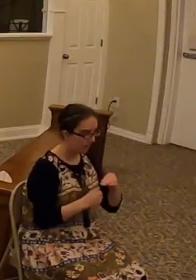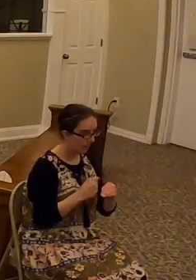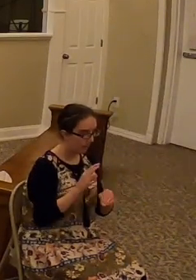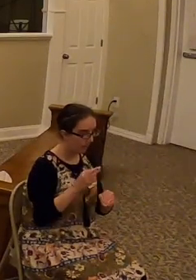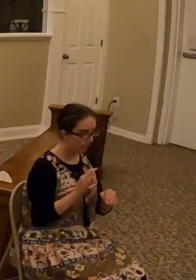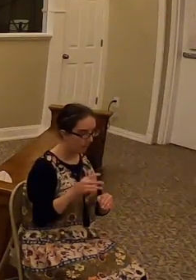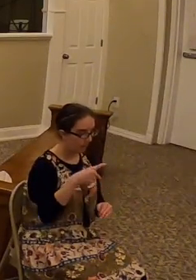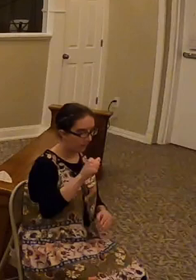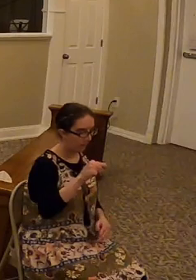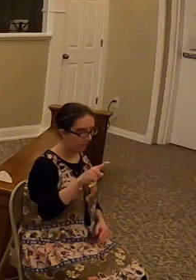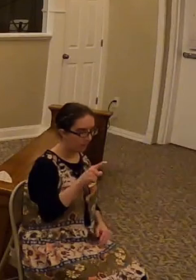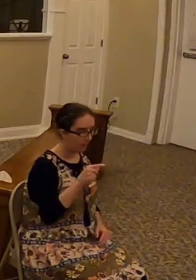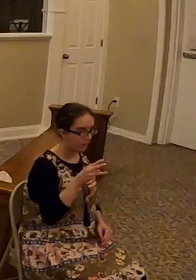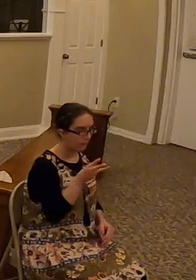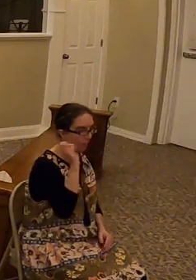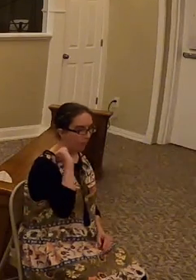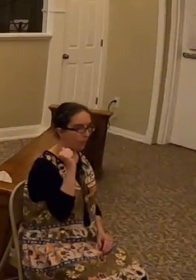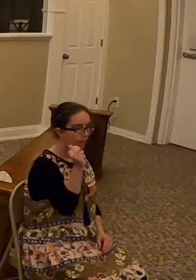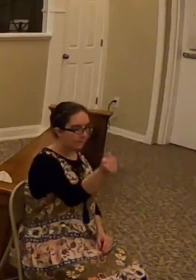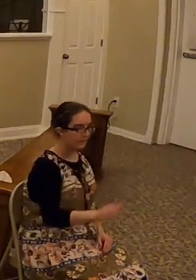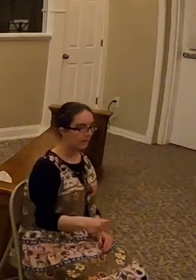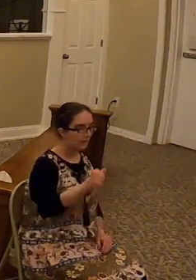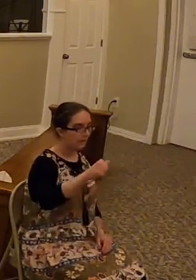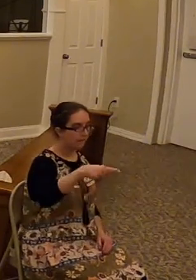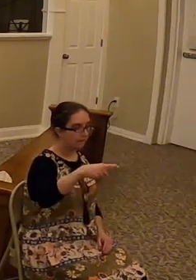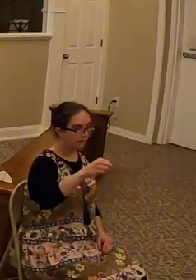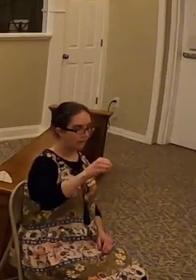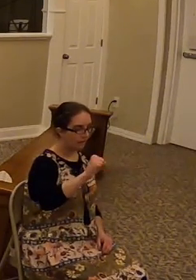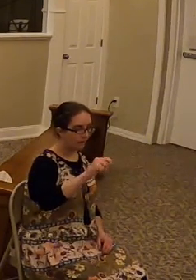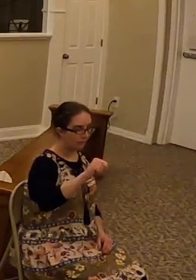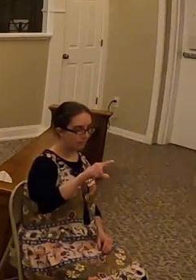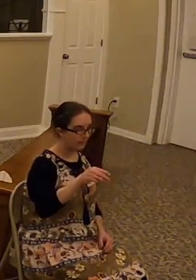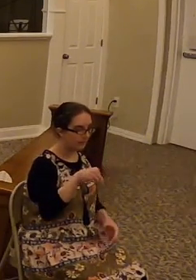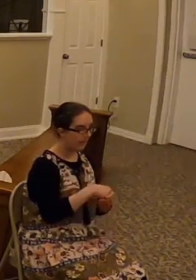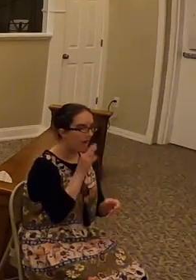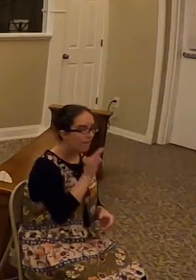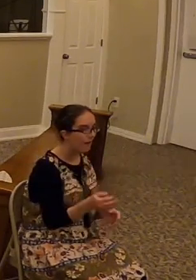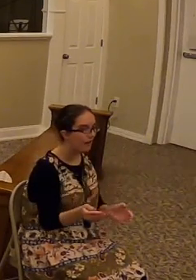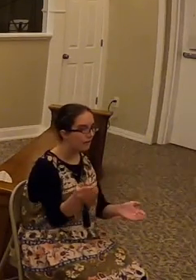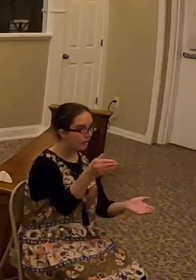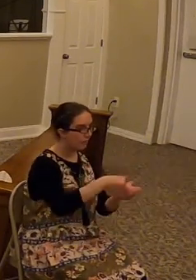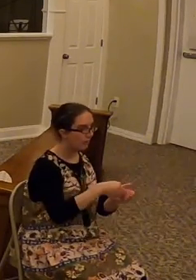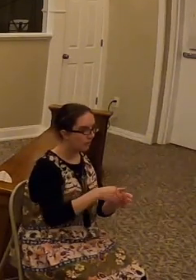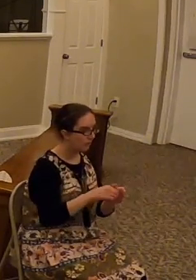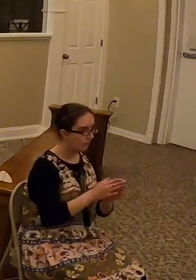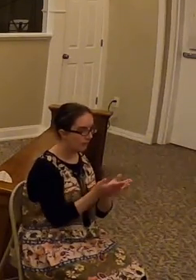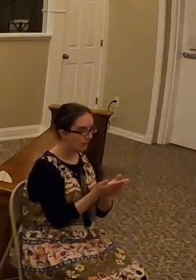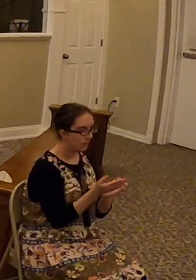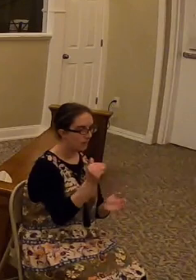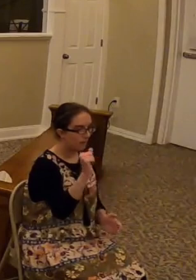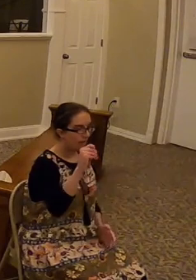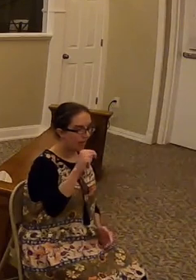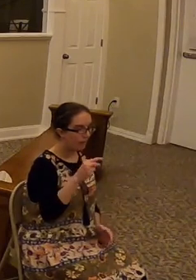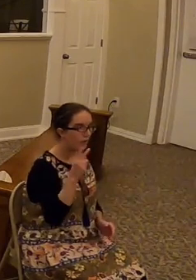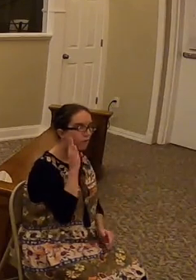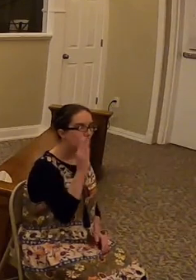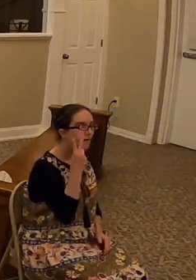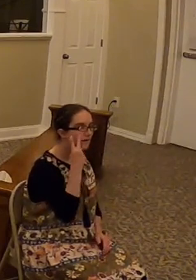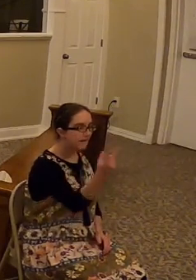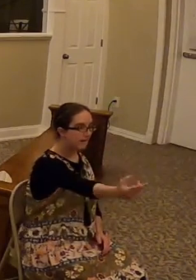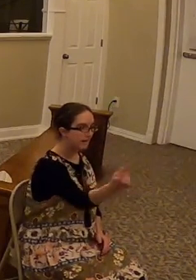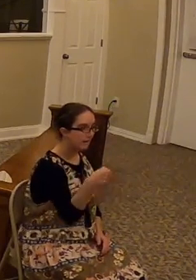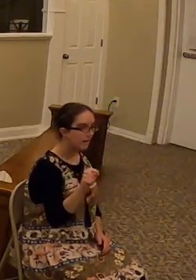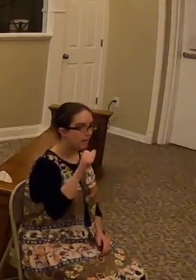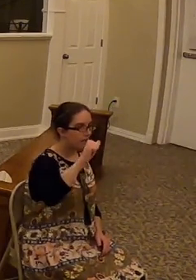one. Paul was considered an apostle. Yes, he was. In fact, if you go back and read the book of Acts, you will see that